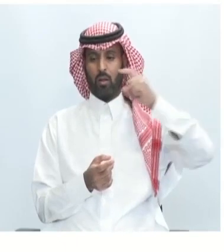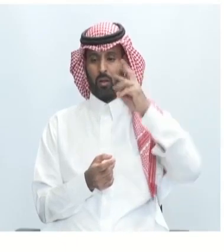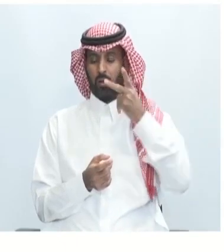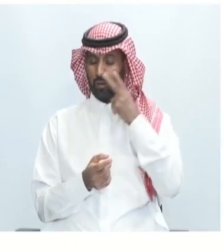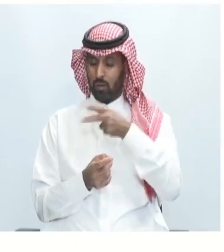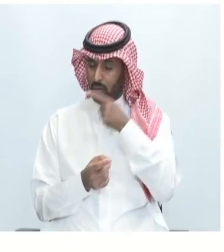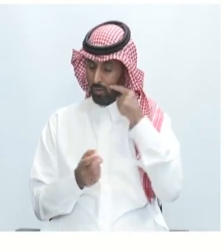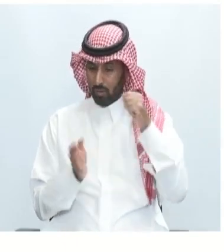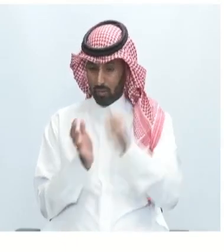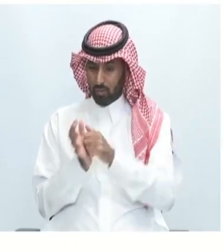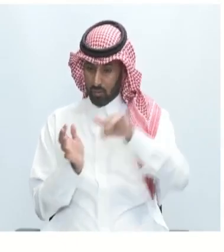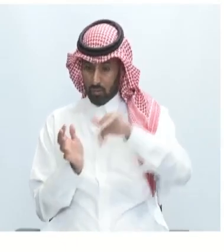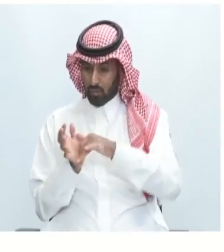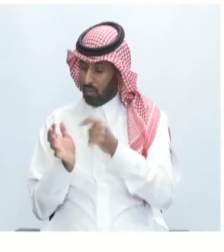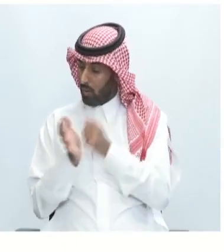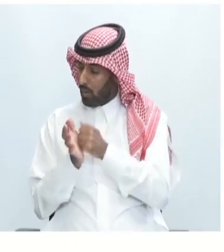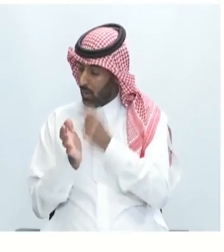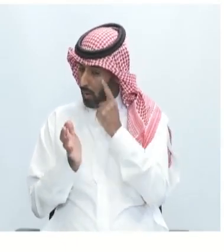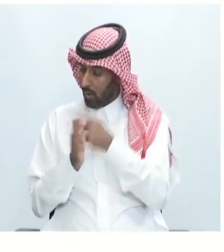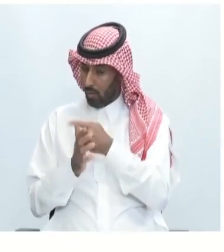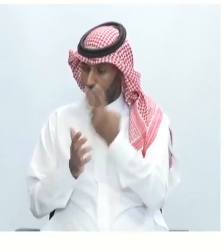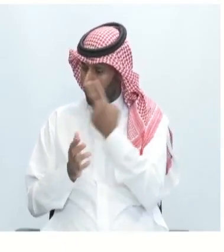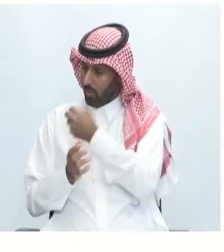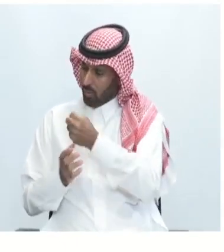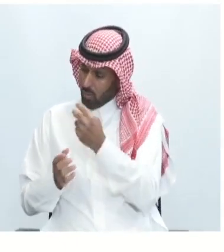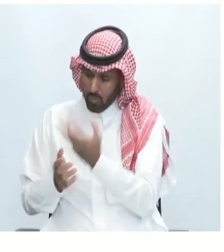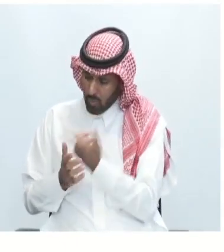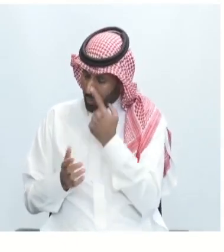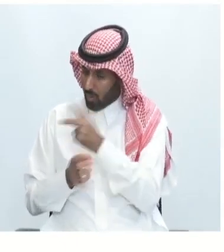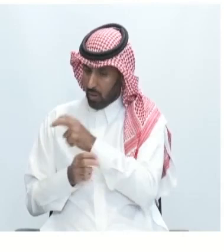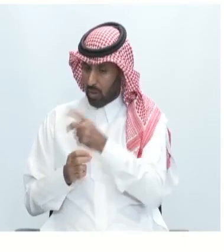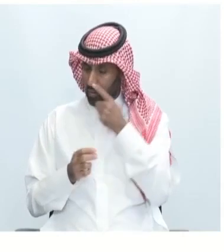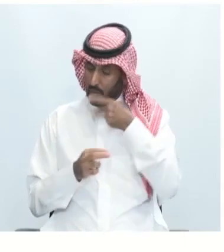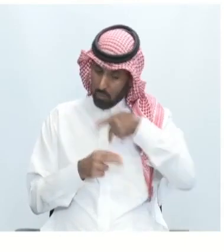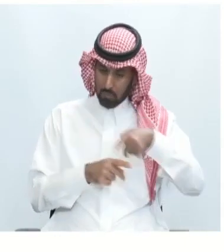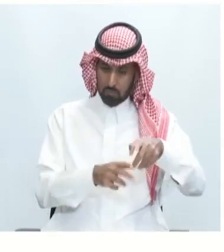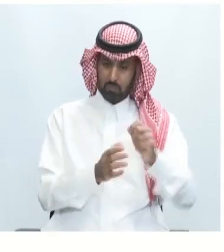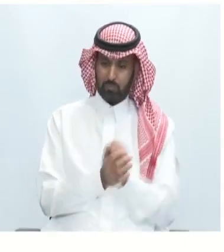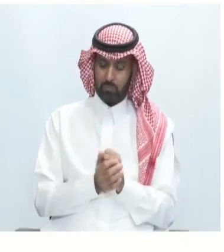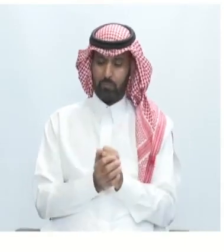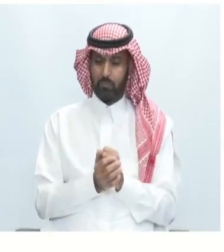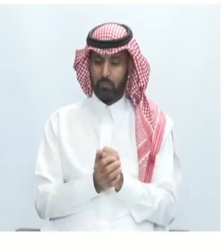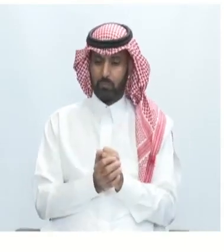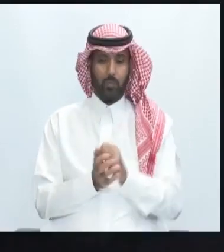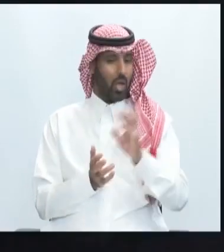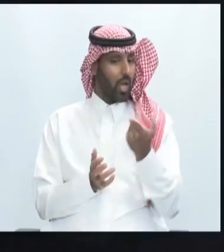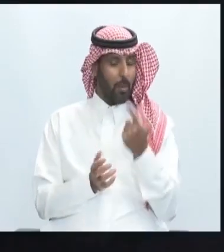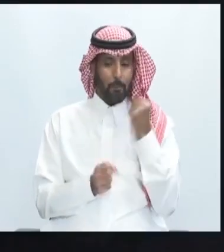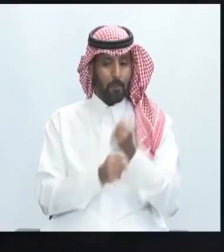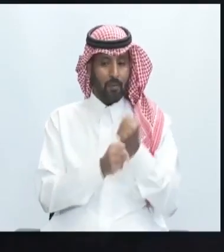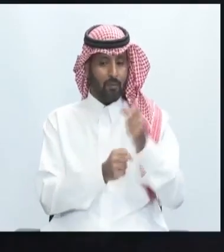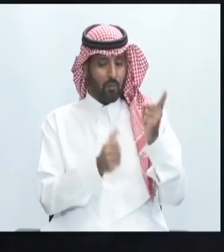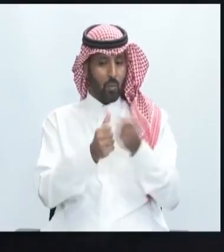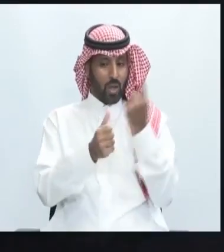robbers had already left. When Alicia got home, the robbers had already left. How many actions